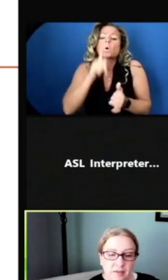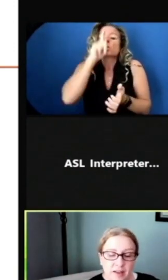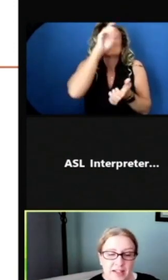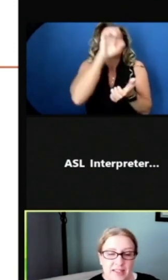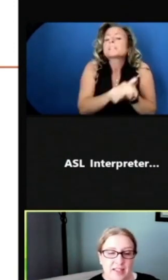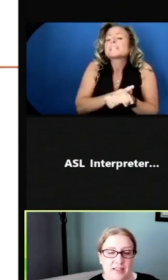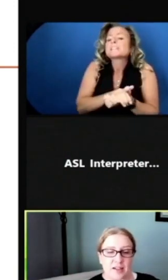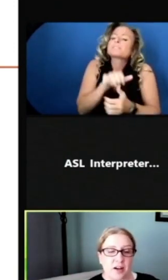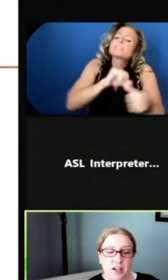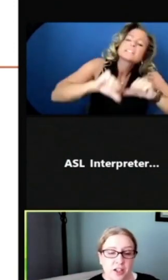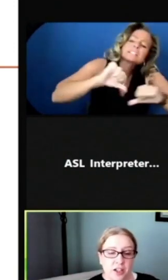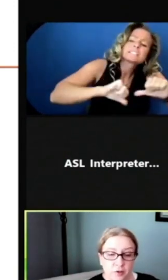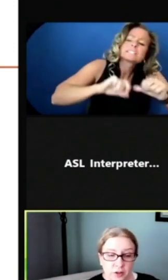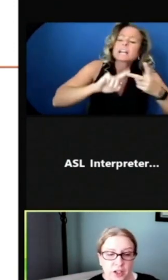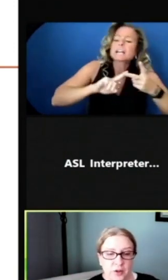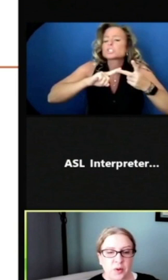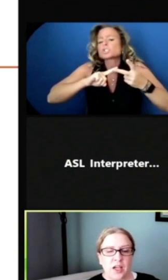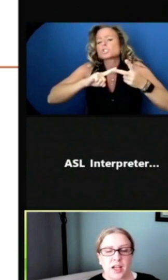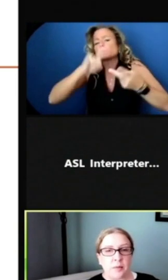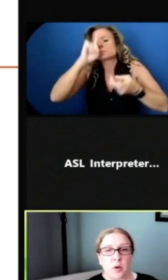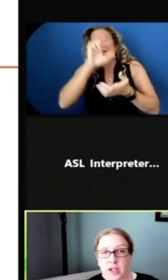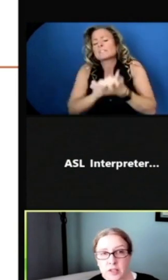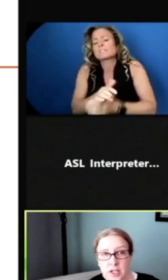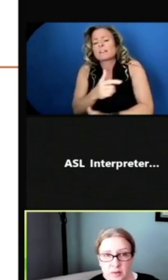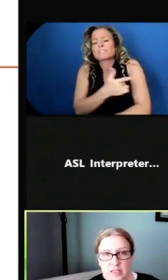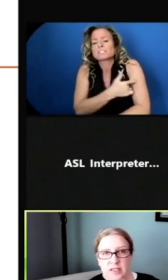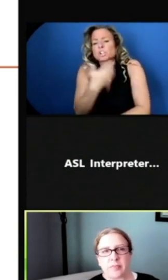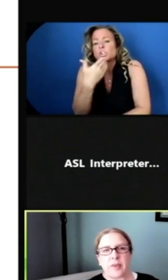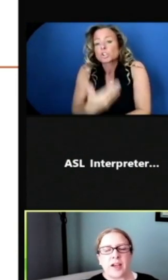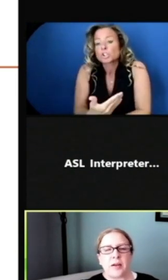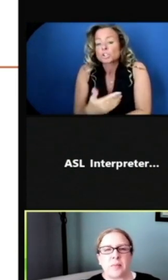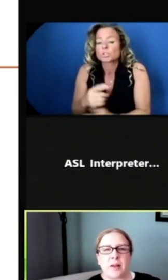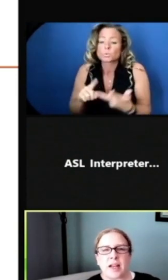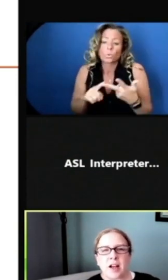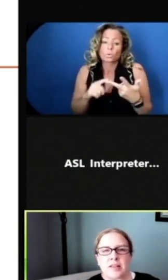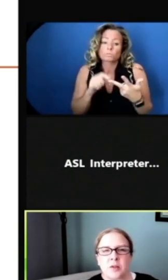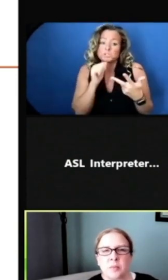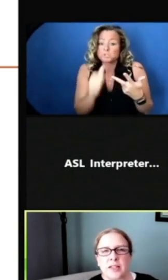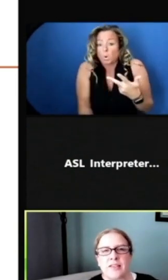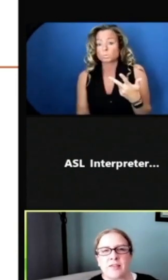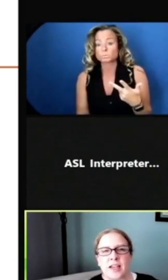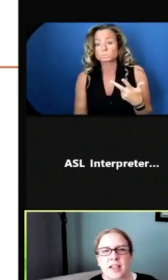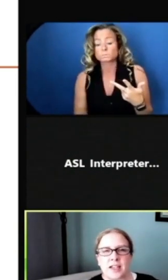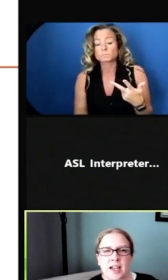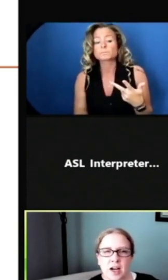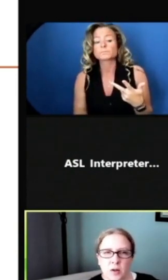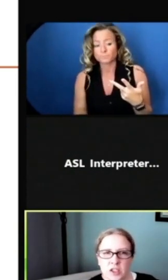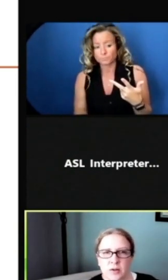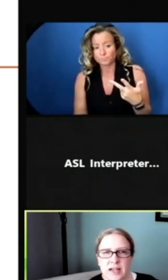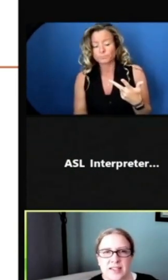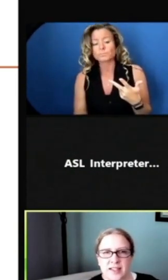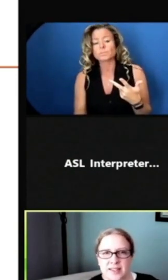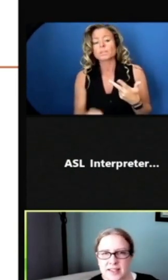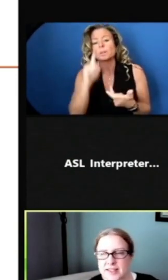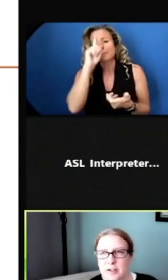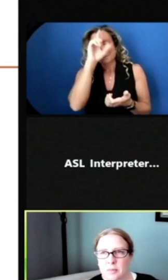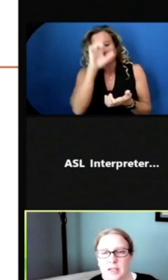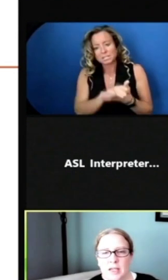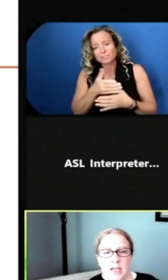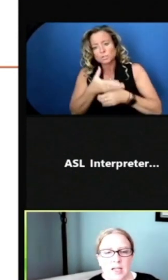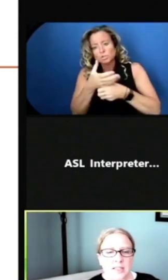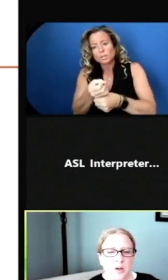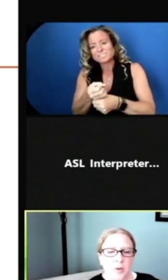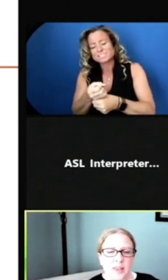you believe that vaccines are good for you, or you don't. But then also belief in or trust in the